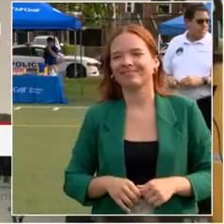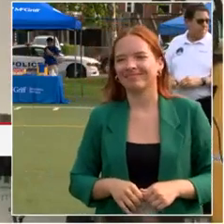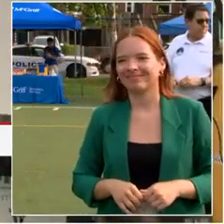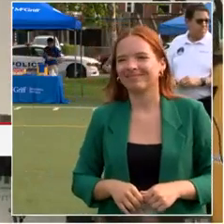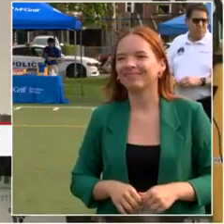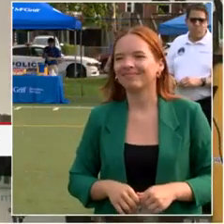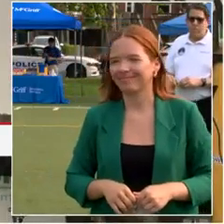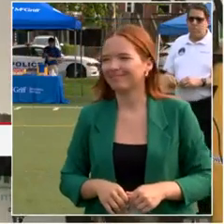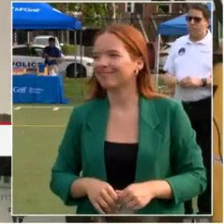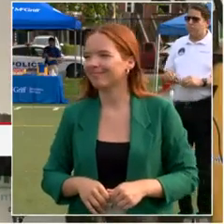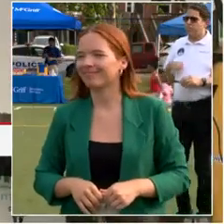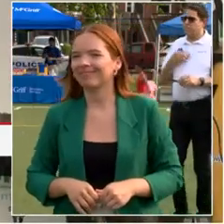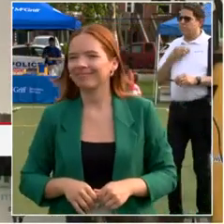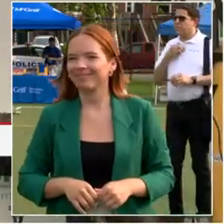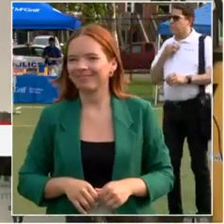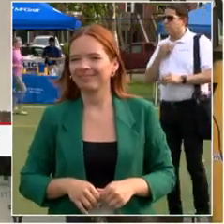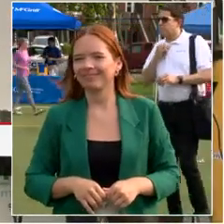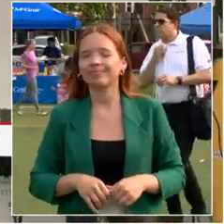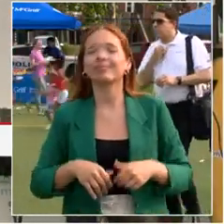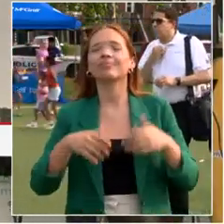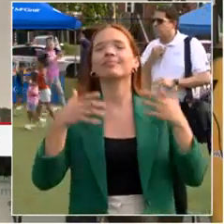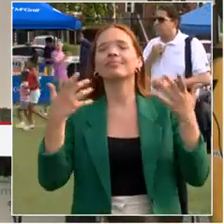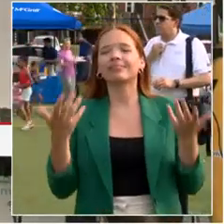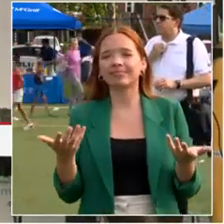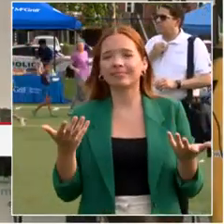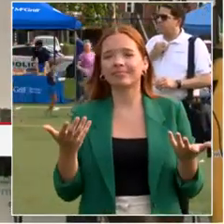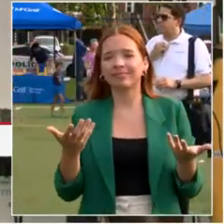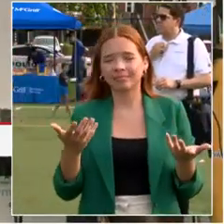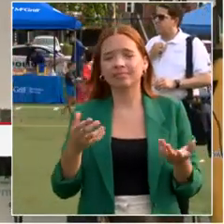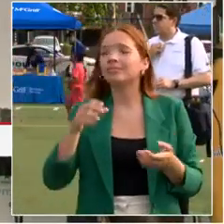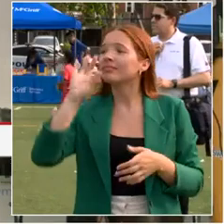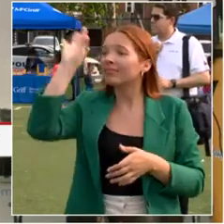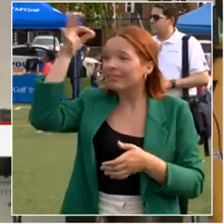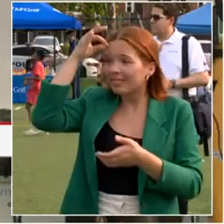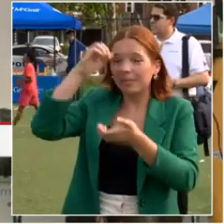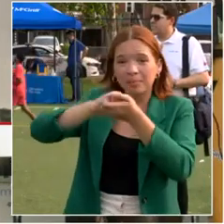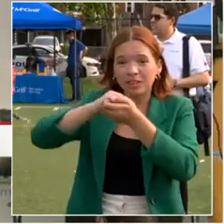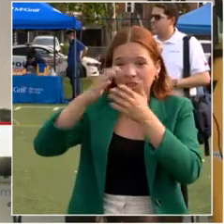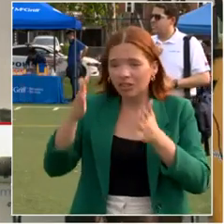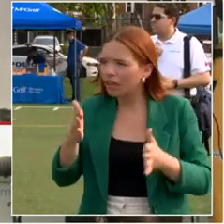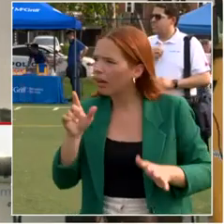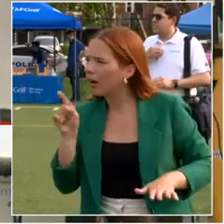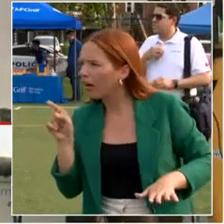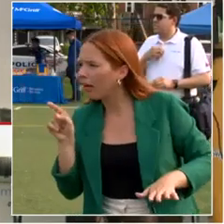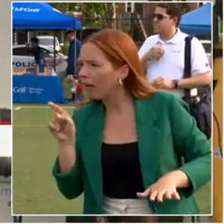All right, next up we have from our federal partners, the U.S. Park Police.